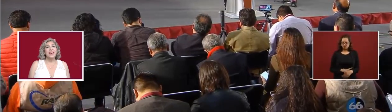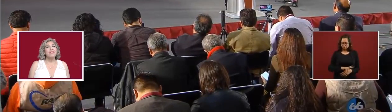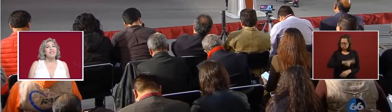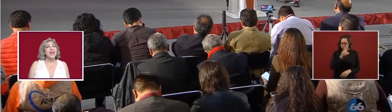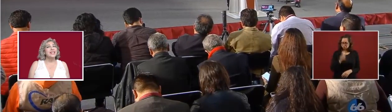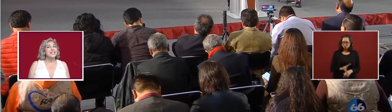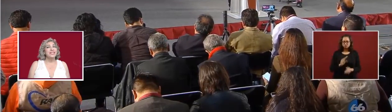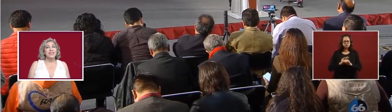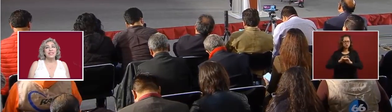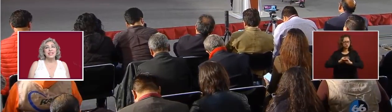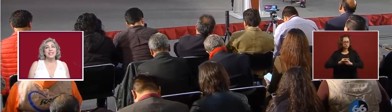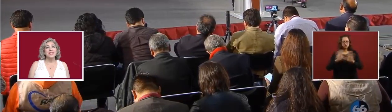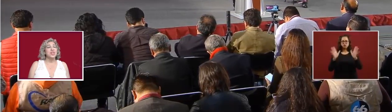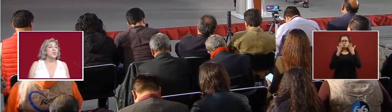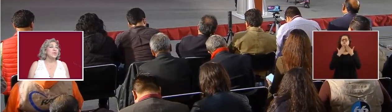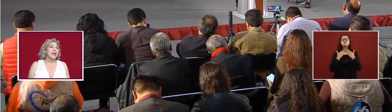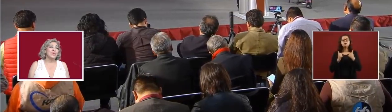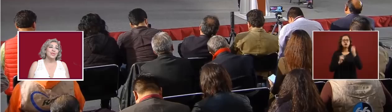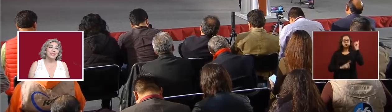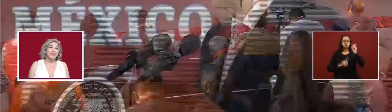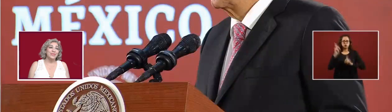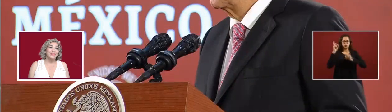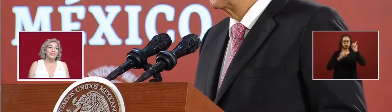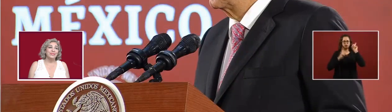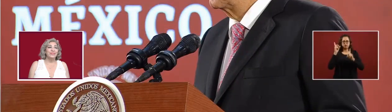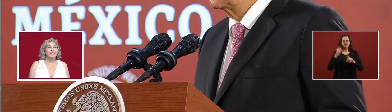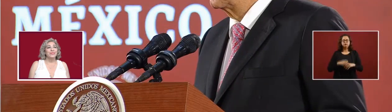of that there is no doubt